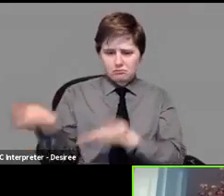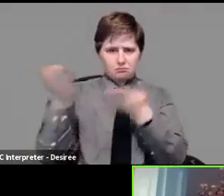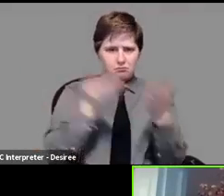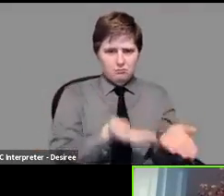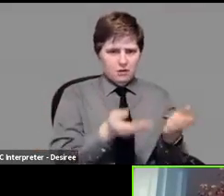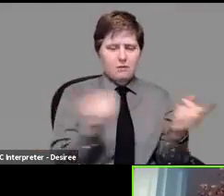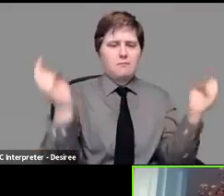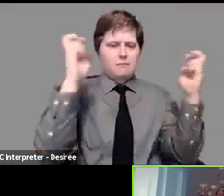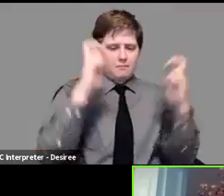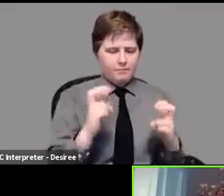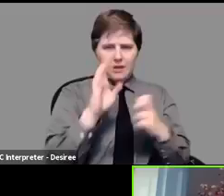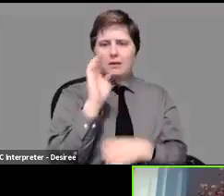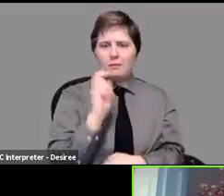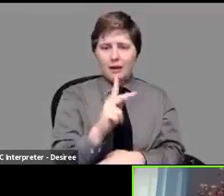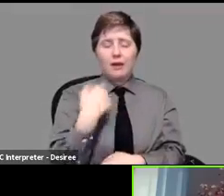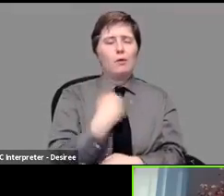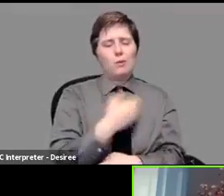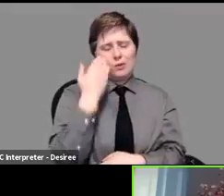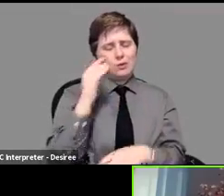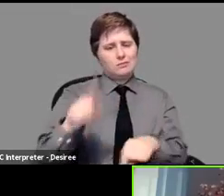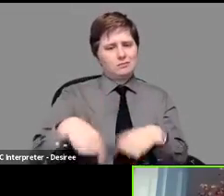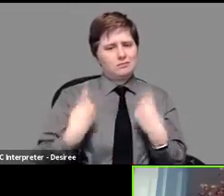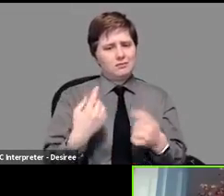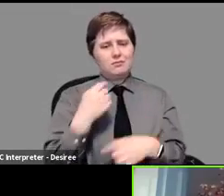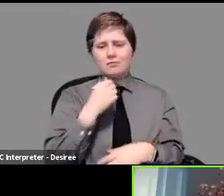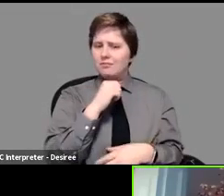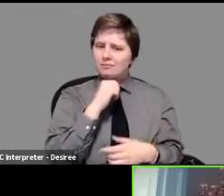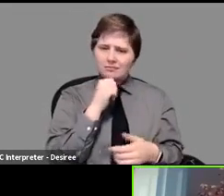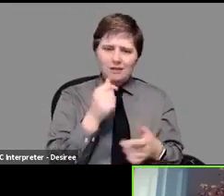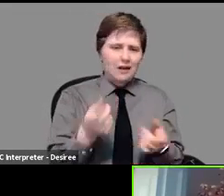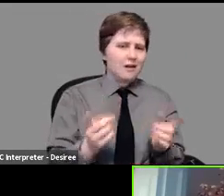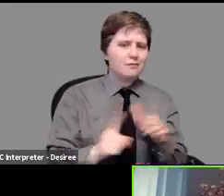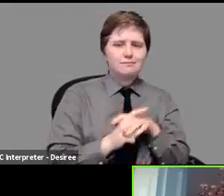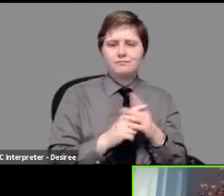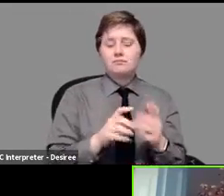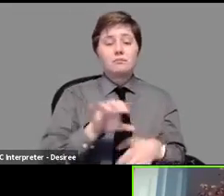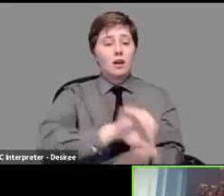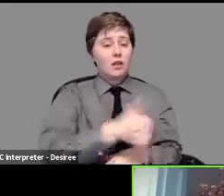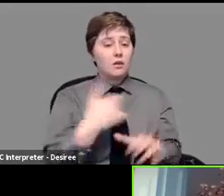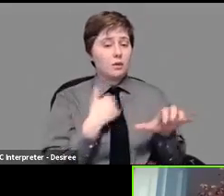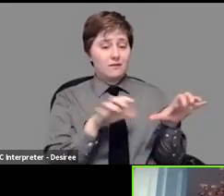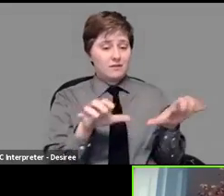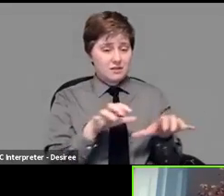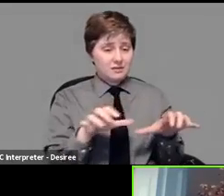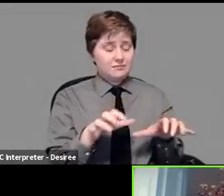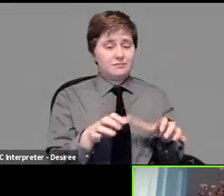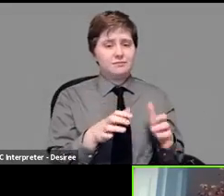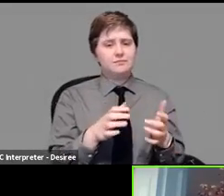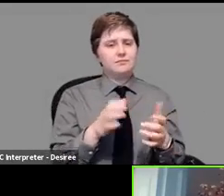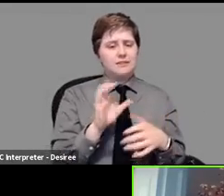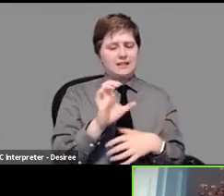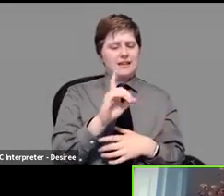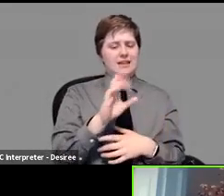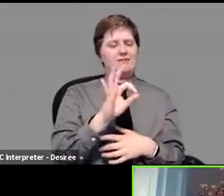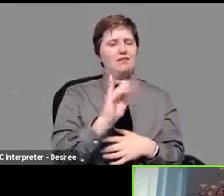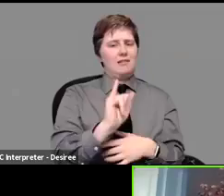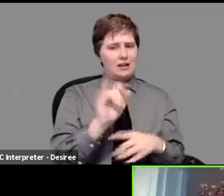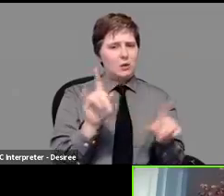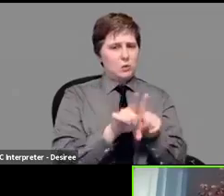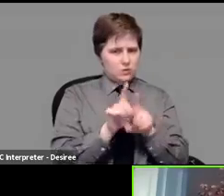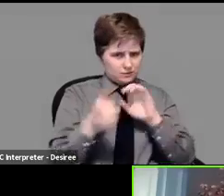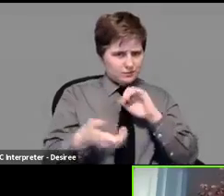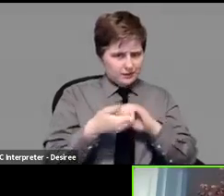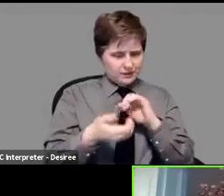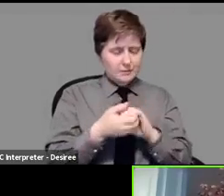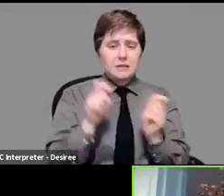because we knew from the beginning that they weren't going to come. The other piece that we've done, we've partnered with these CDFIs as well, particularly